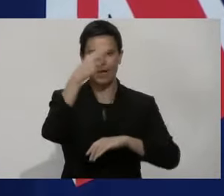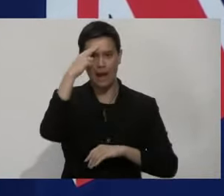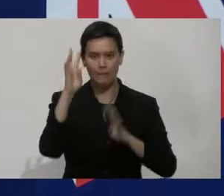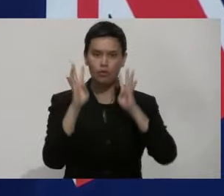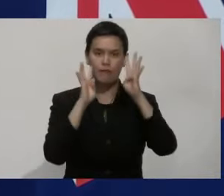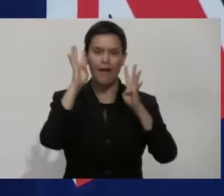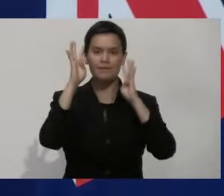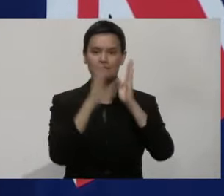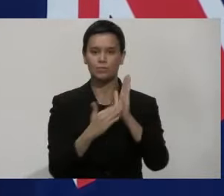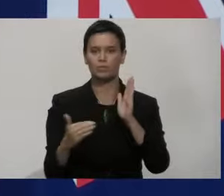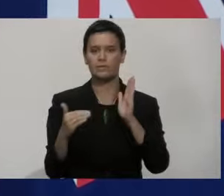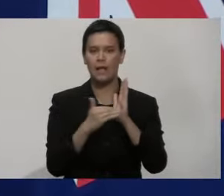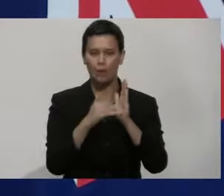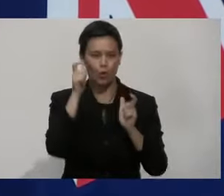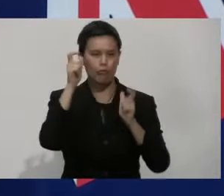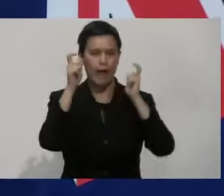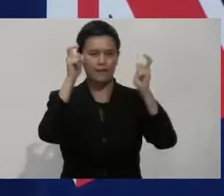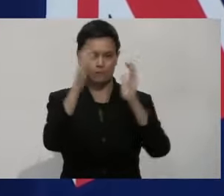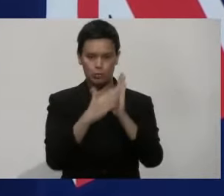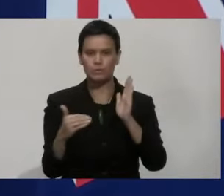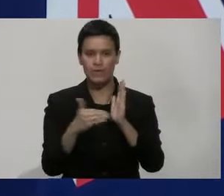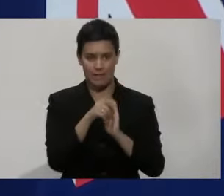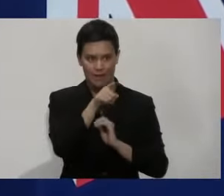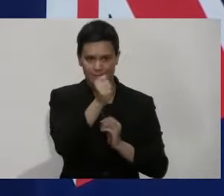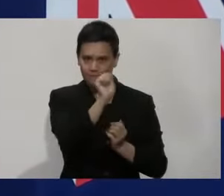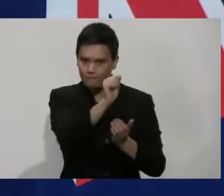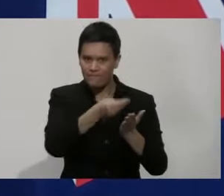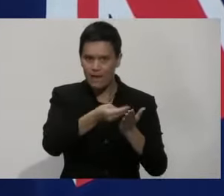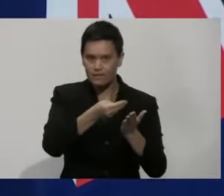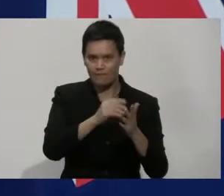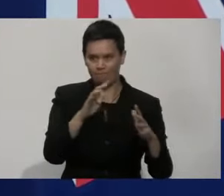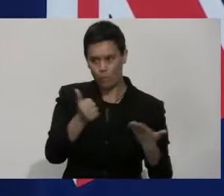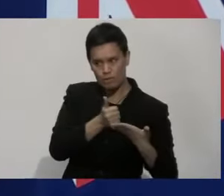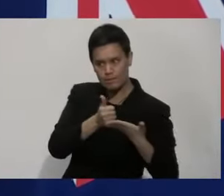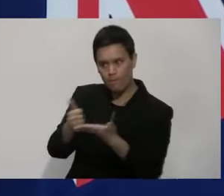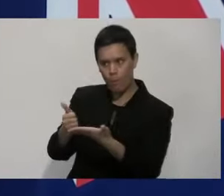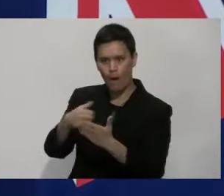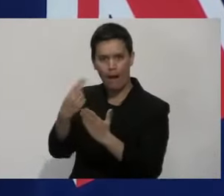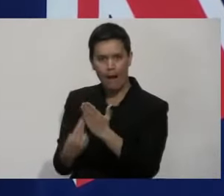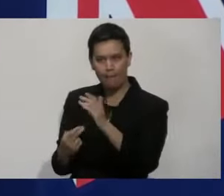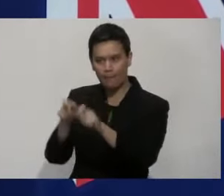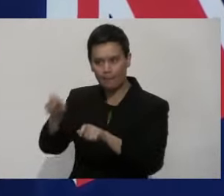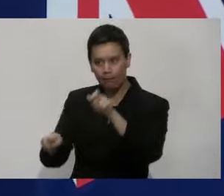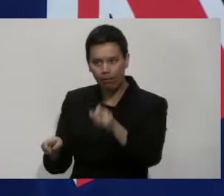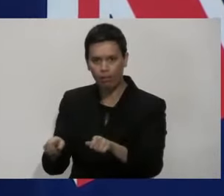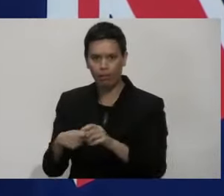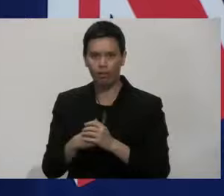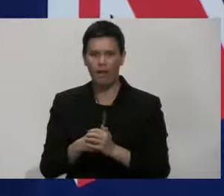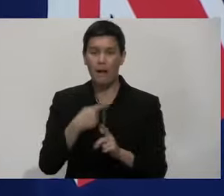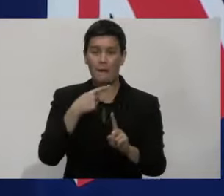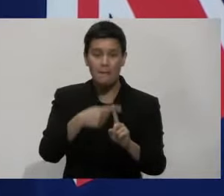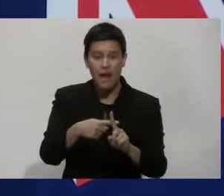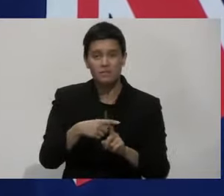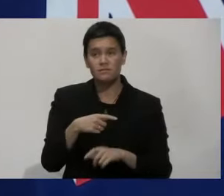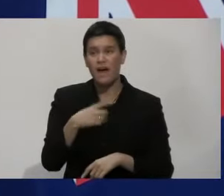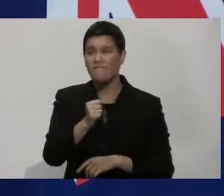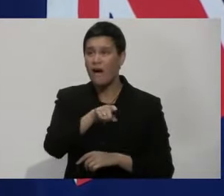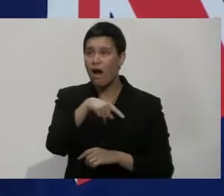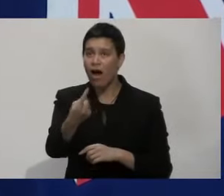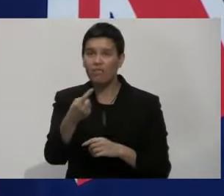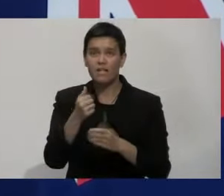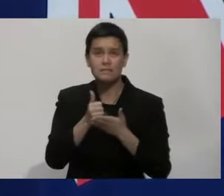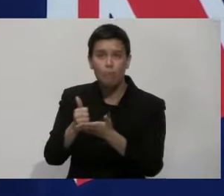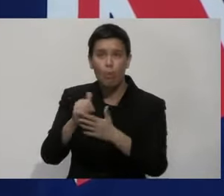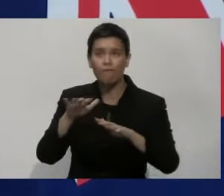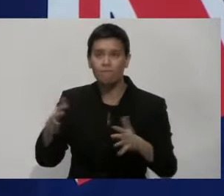our artists as well. We have even, for instance, had Make Good funds on New Zealand Music Month, venue support. We have a domestic